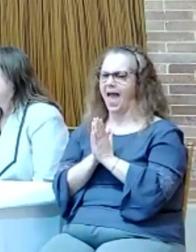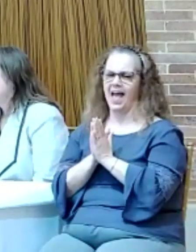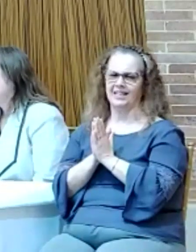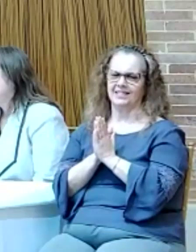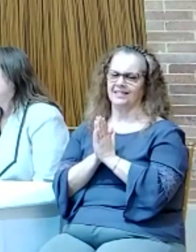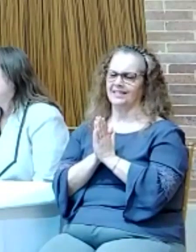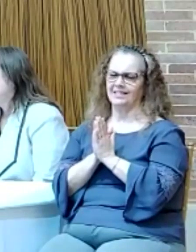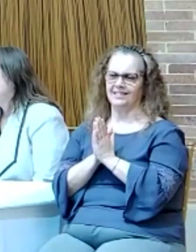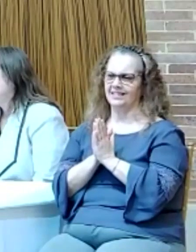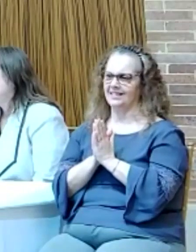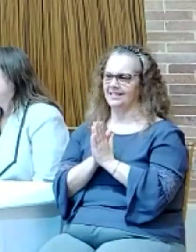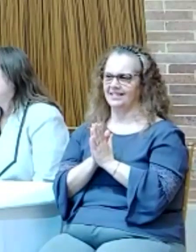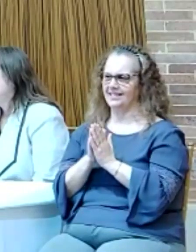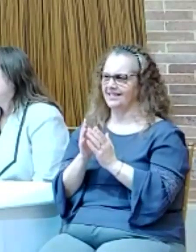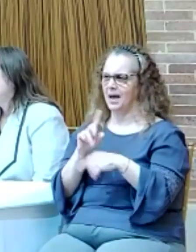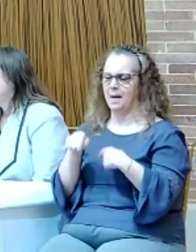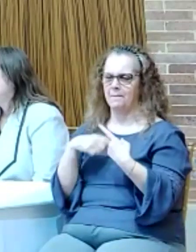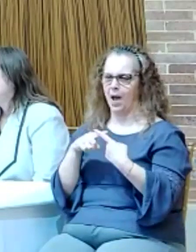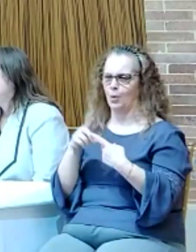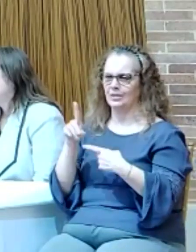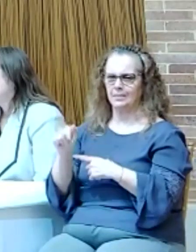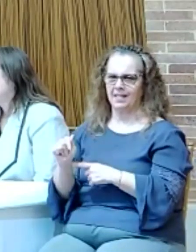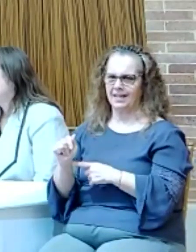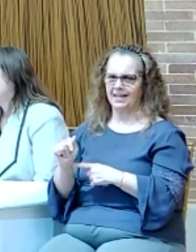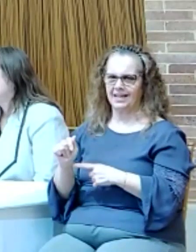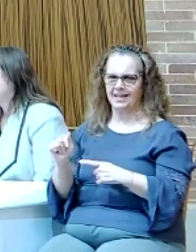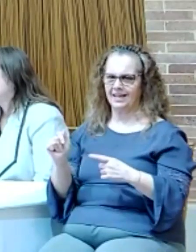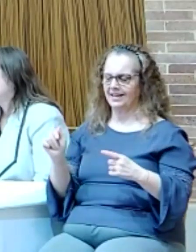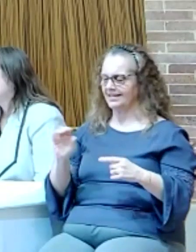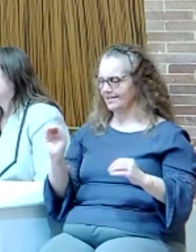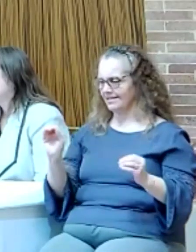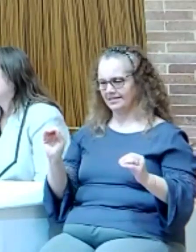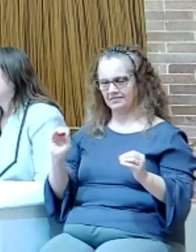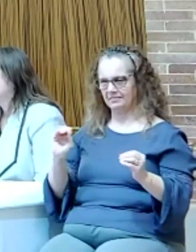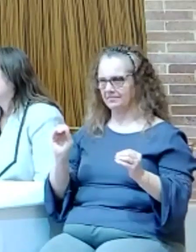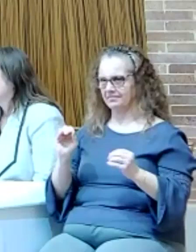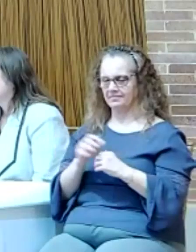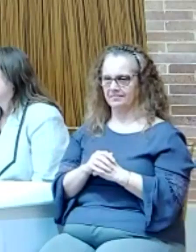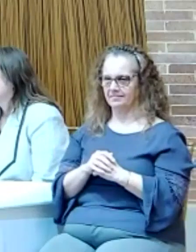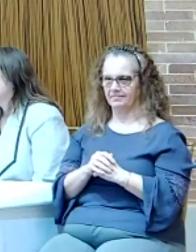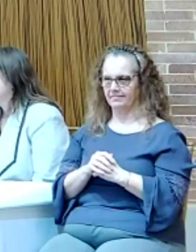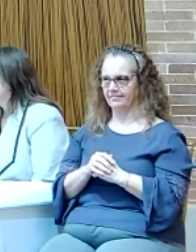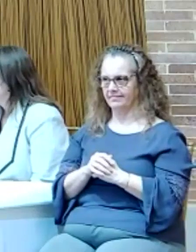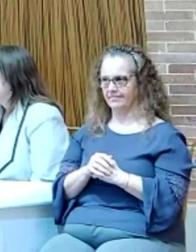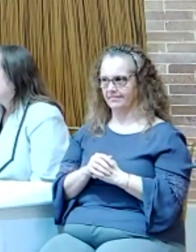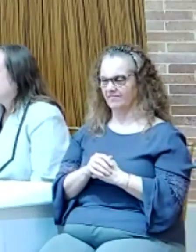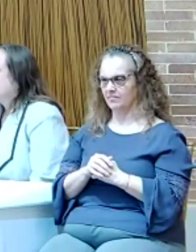to ask about disability uh so there is no such thing and if there is one it's going to be other problems